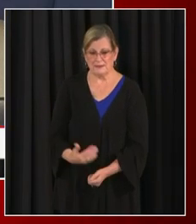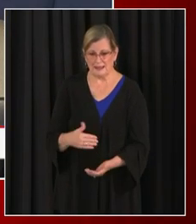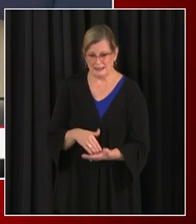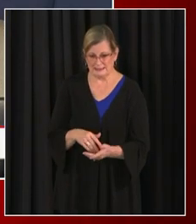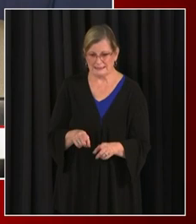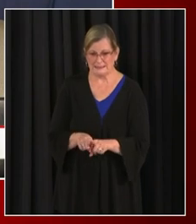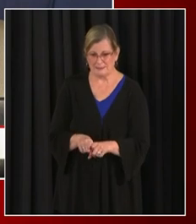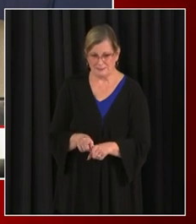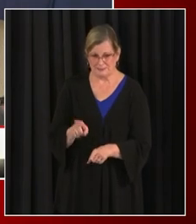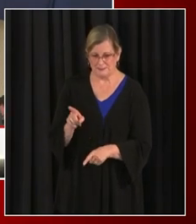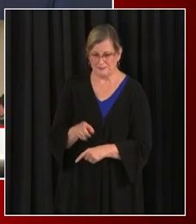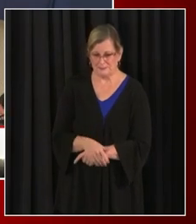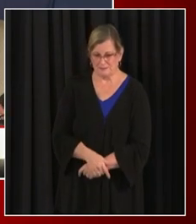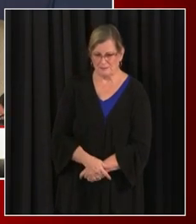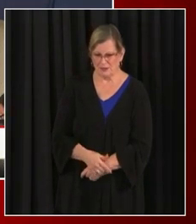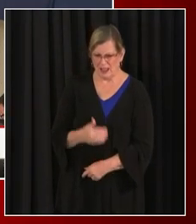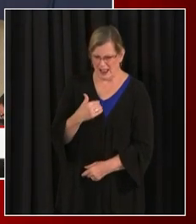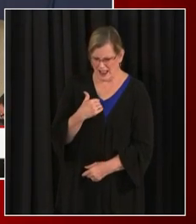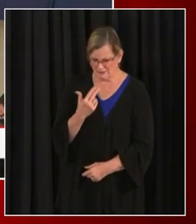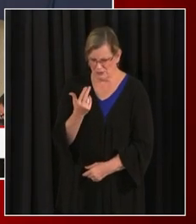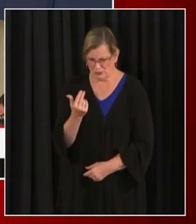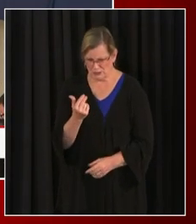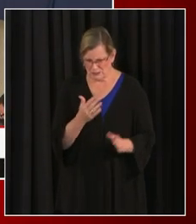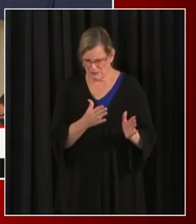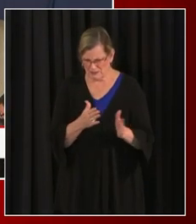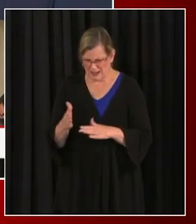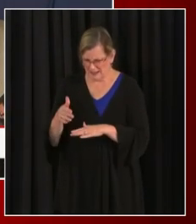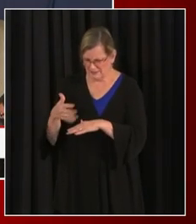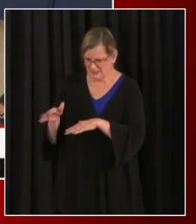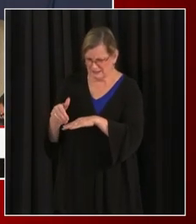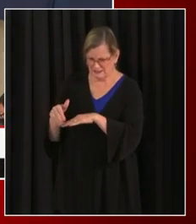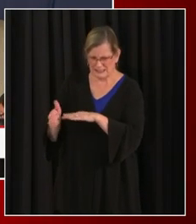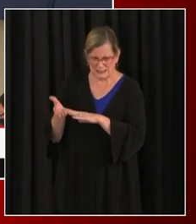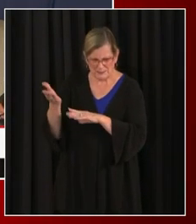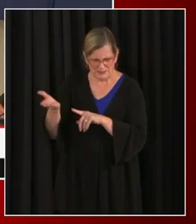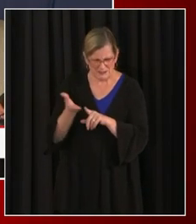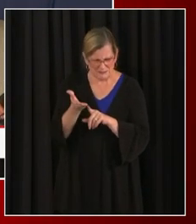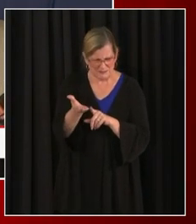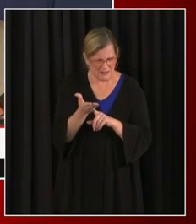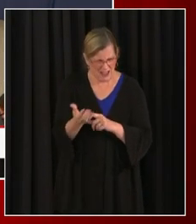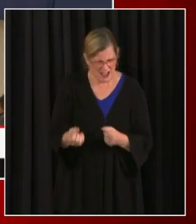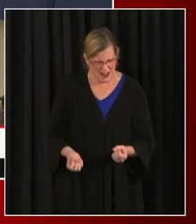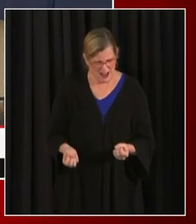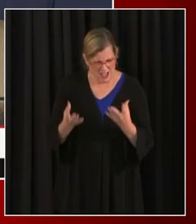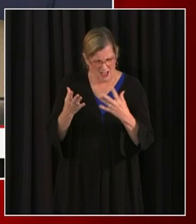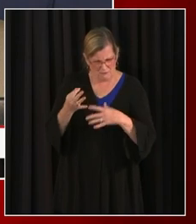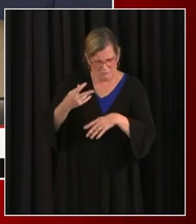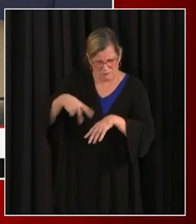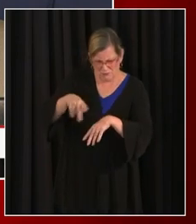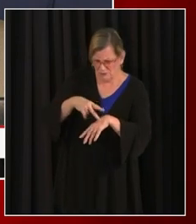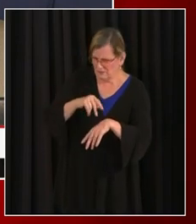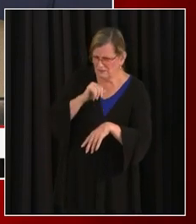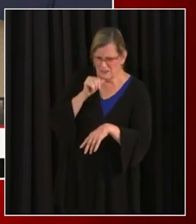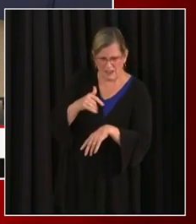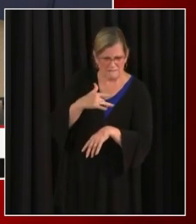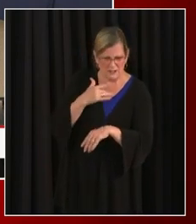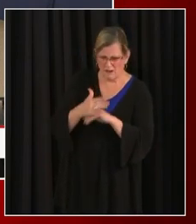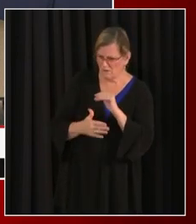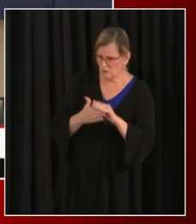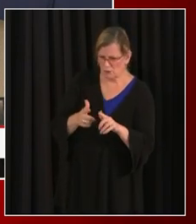So we have 13 plans that were submitted. So this suggests that a lot of principals did not feel comfortable